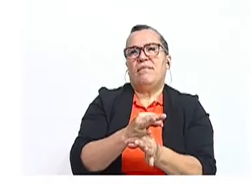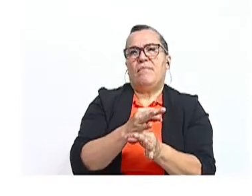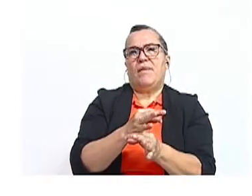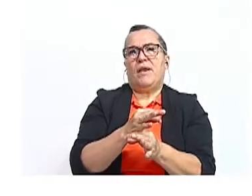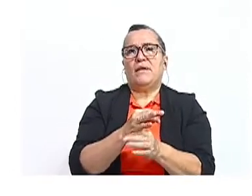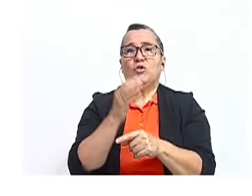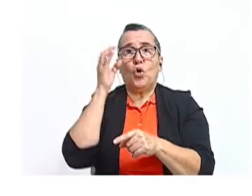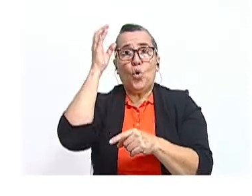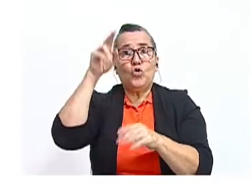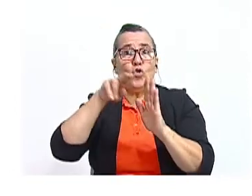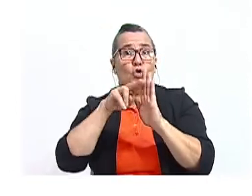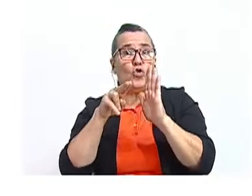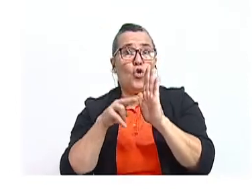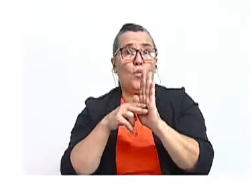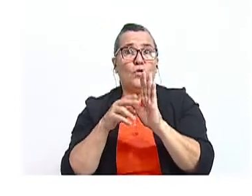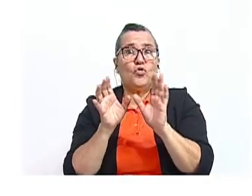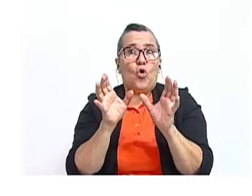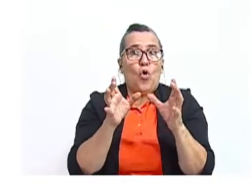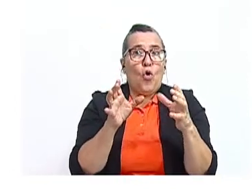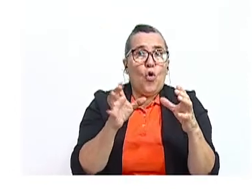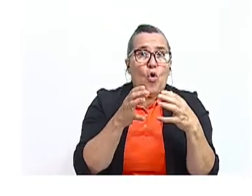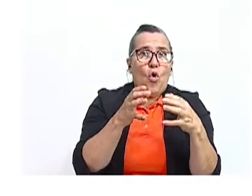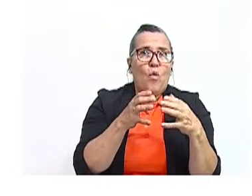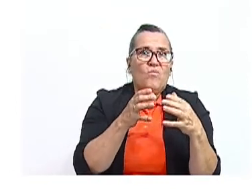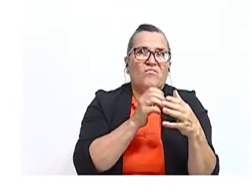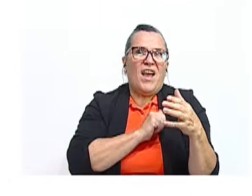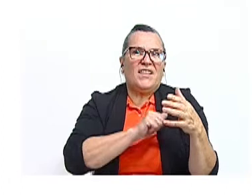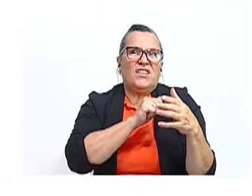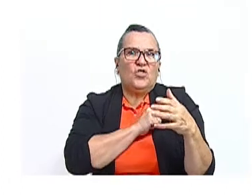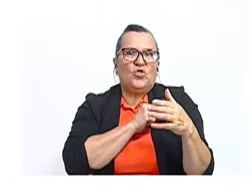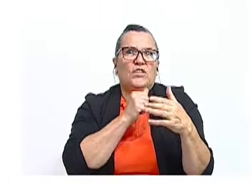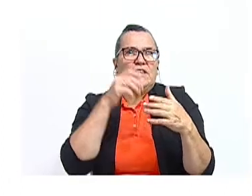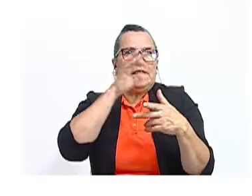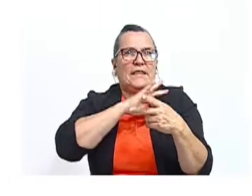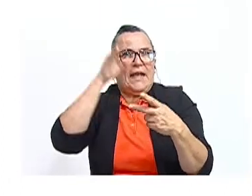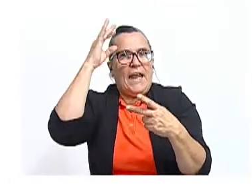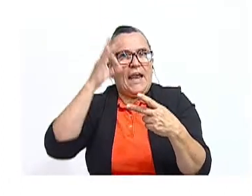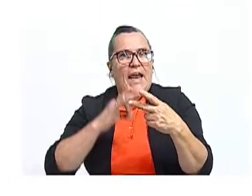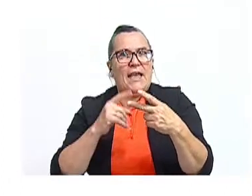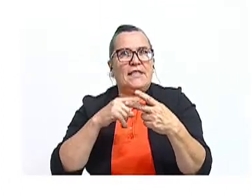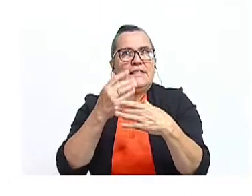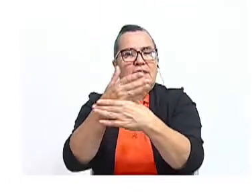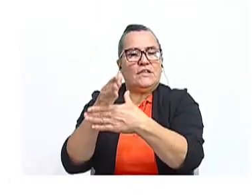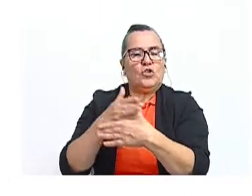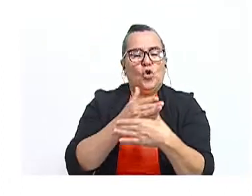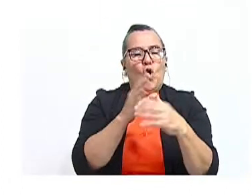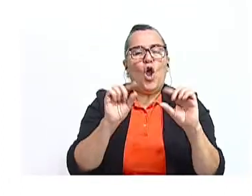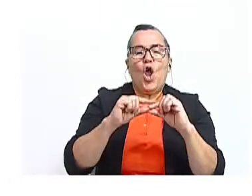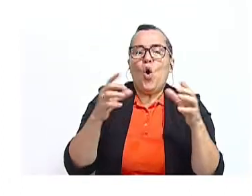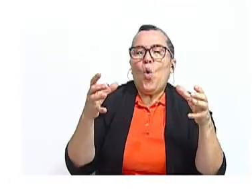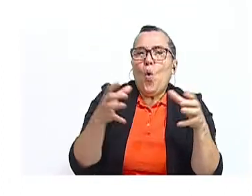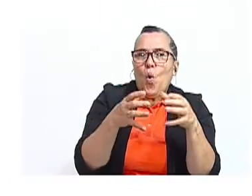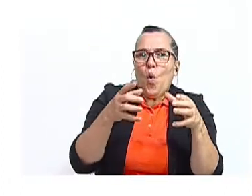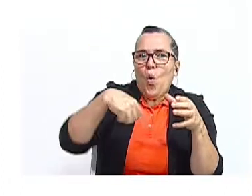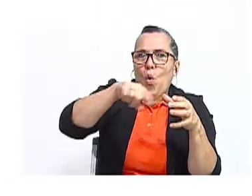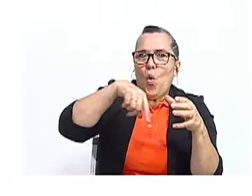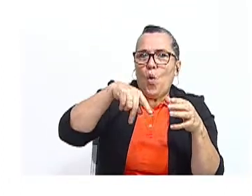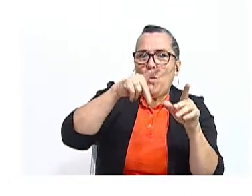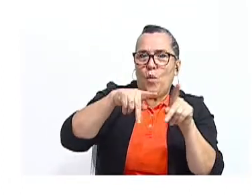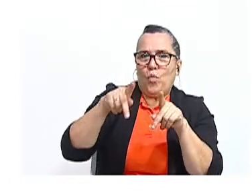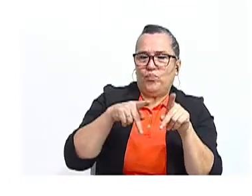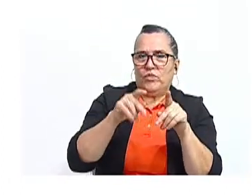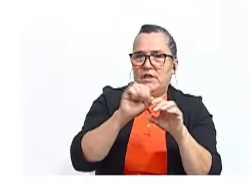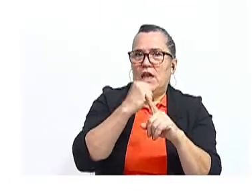are sets of behaviors and beliefs shared by members of a society or group of people.